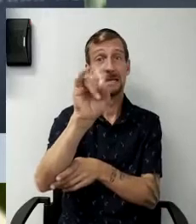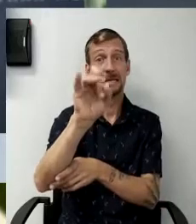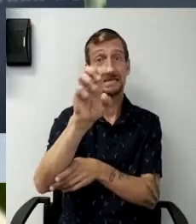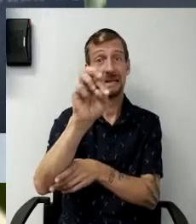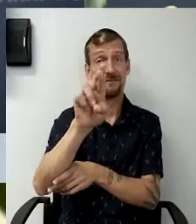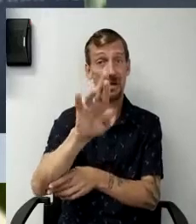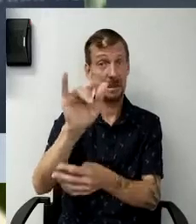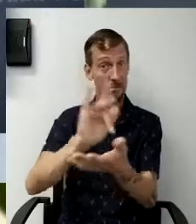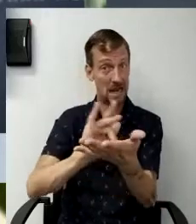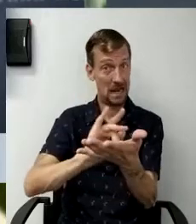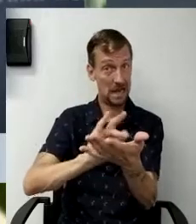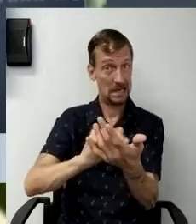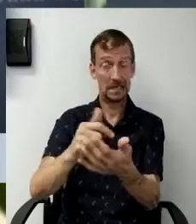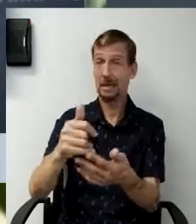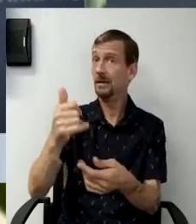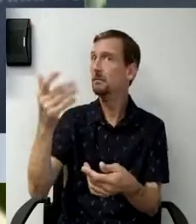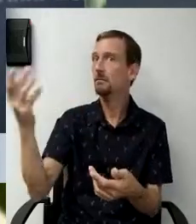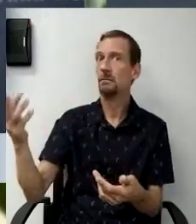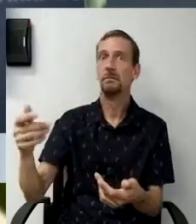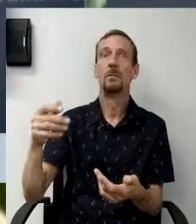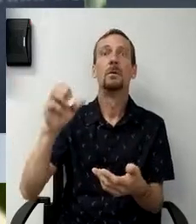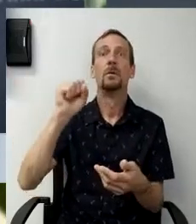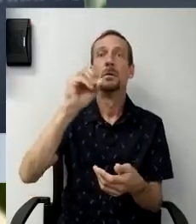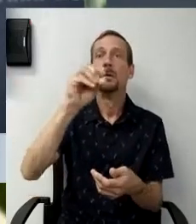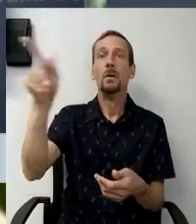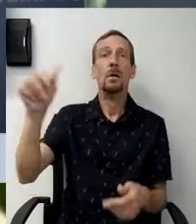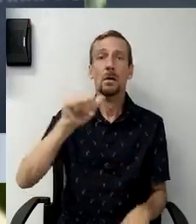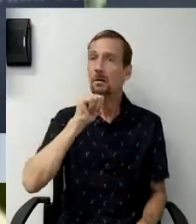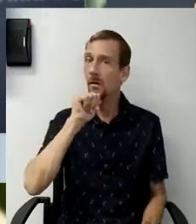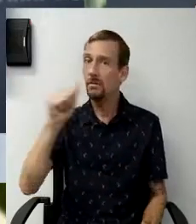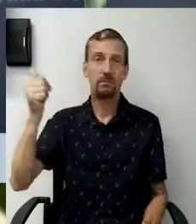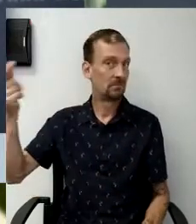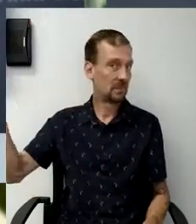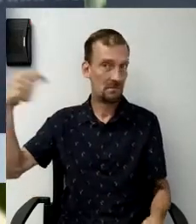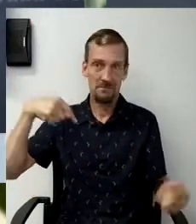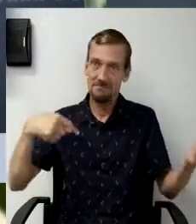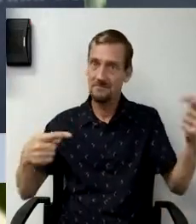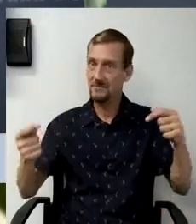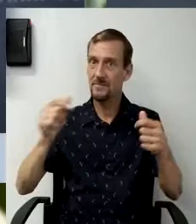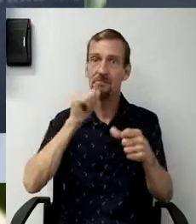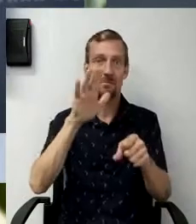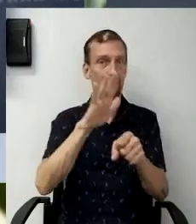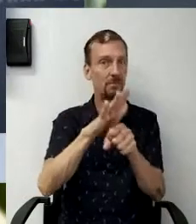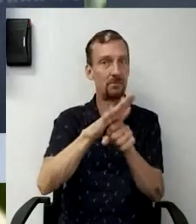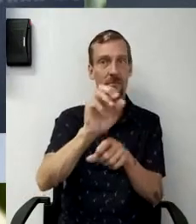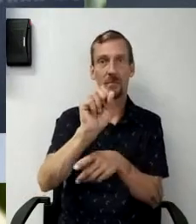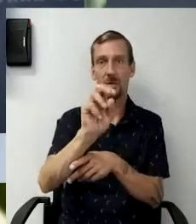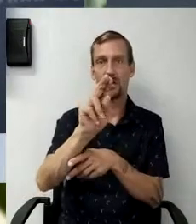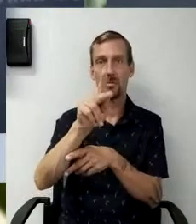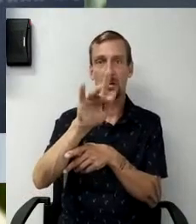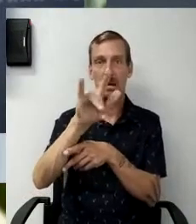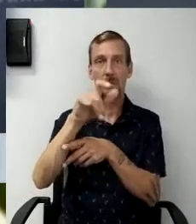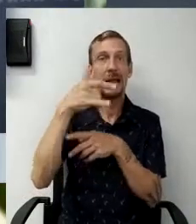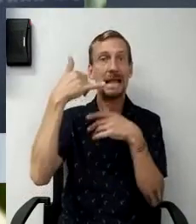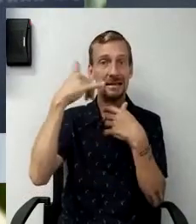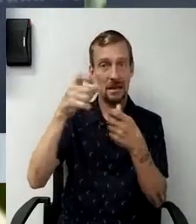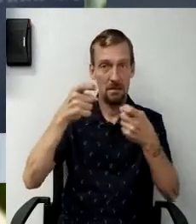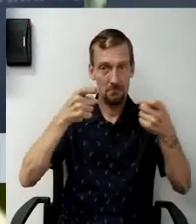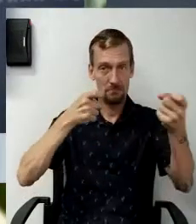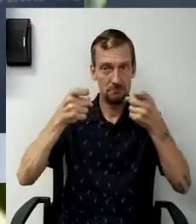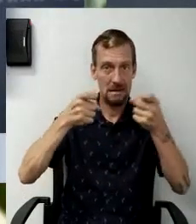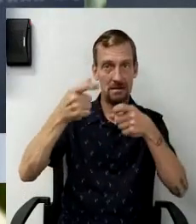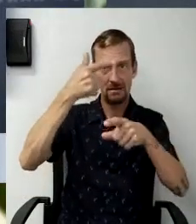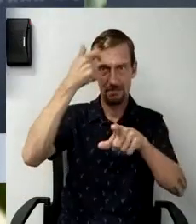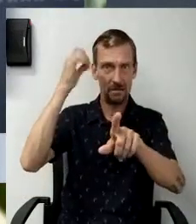So far, the supplies are continuing to come in. As I mentioned, they're still being managed entirely by the